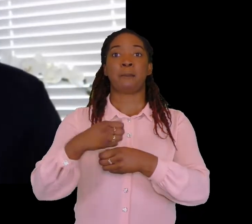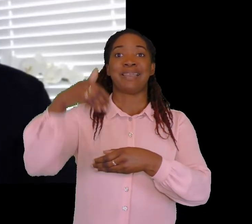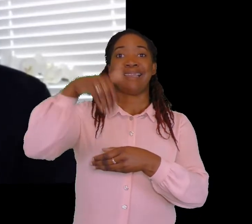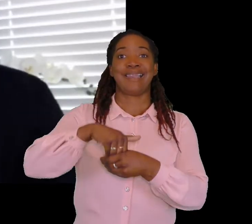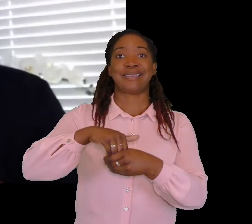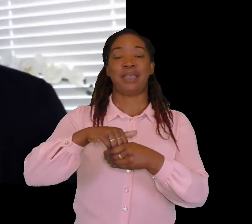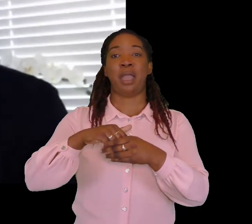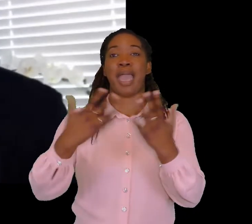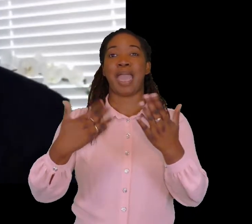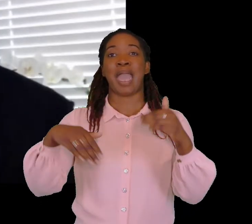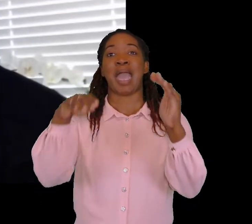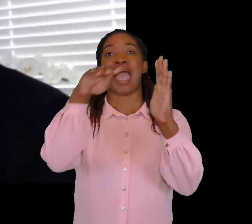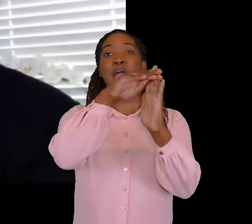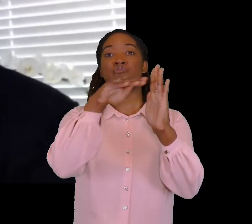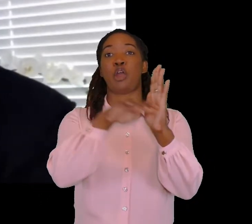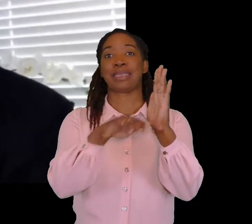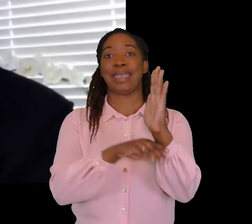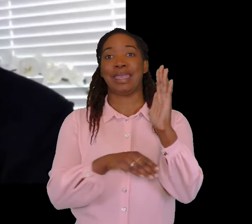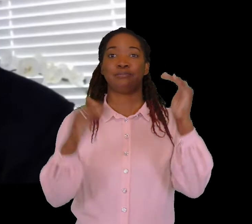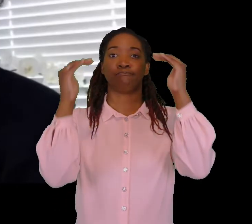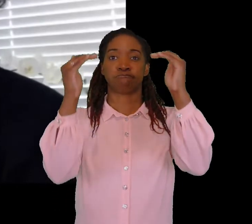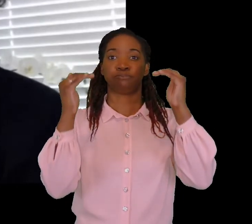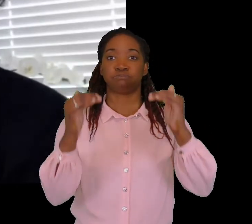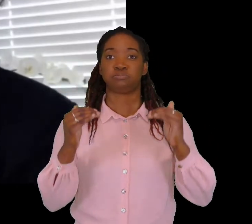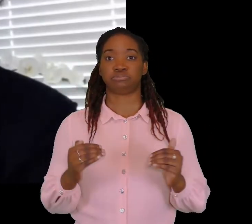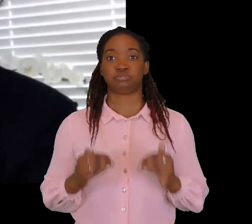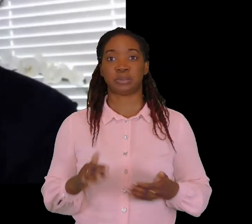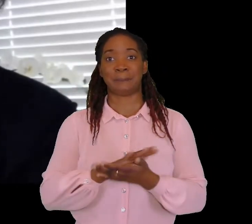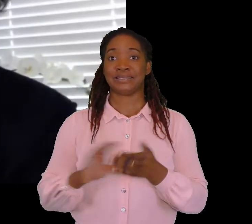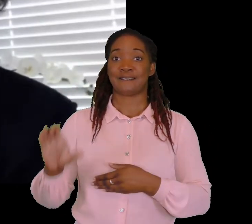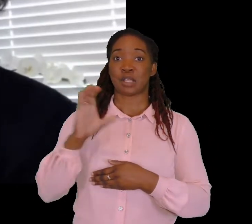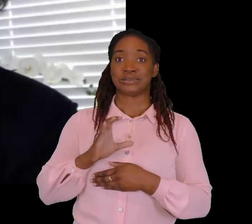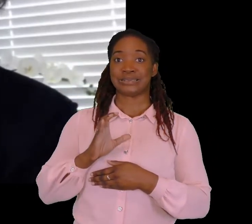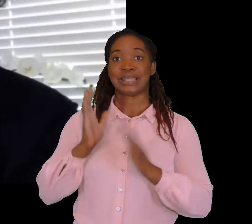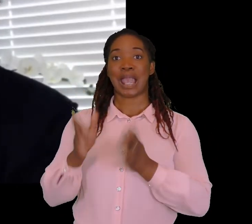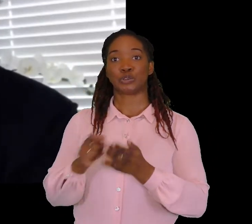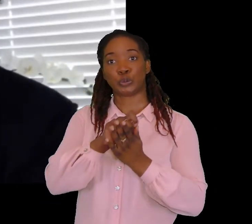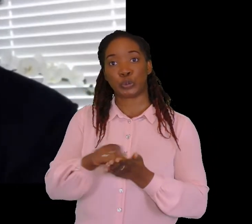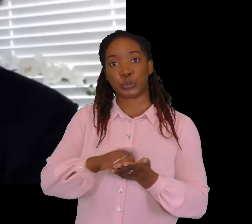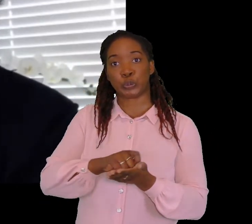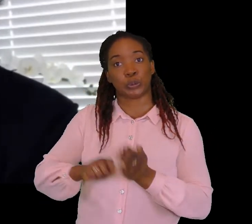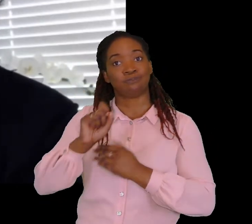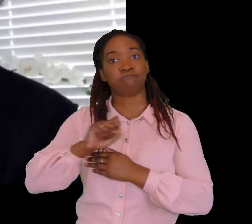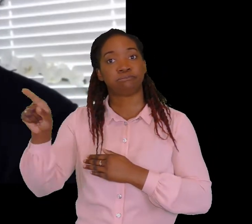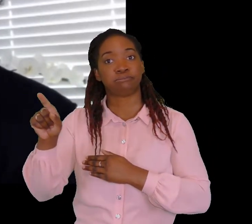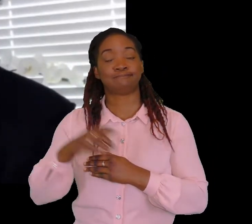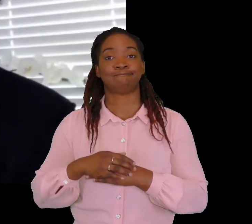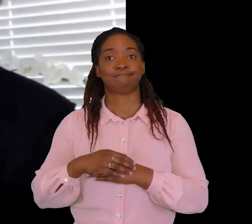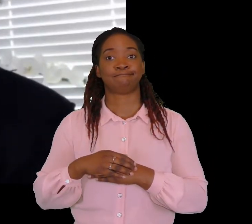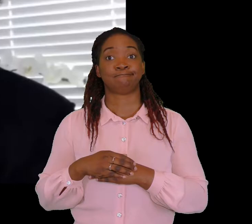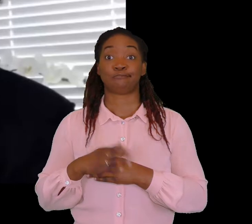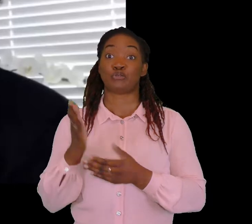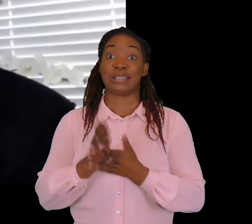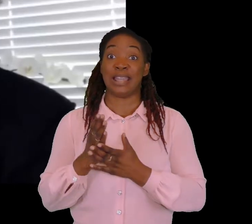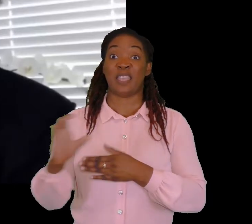within which we had to submit to get funding, and that funding was actually counter public